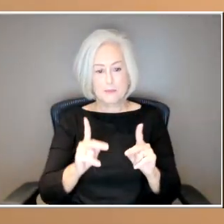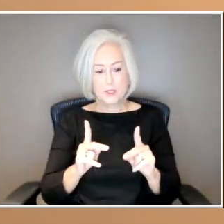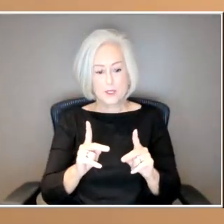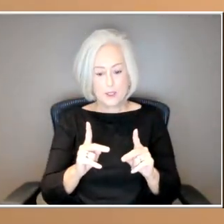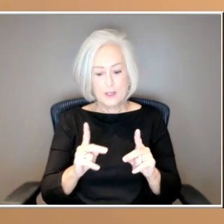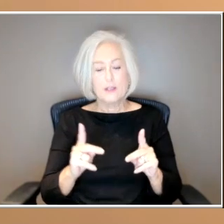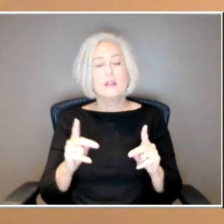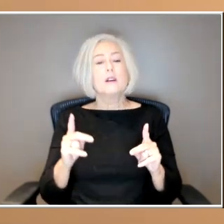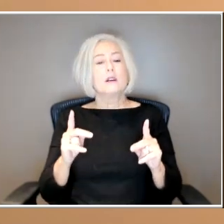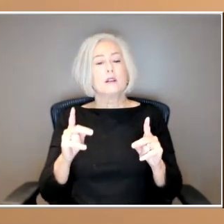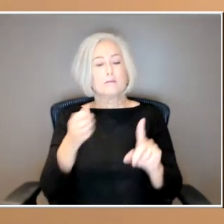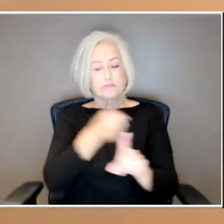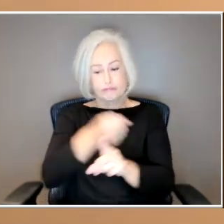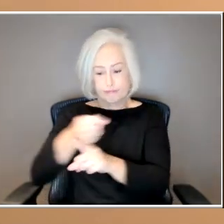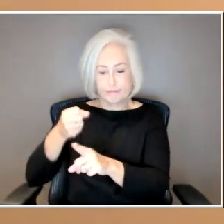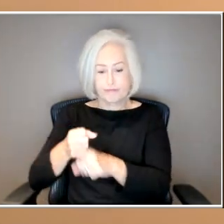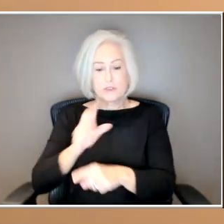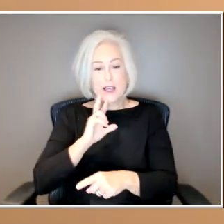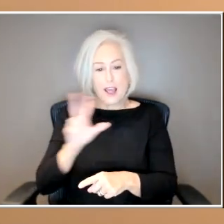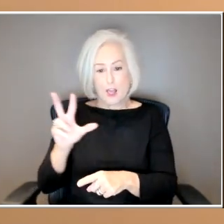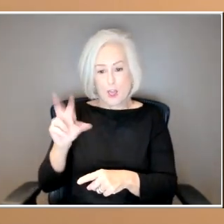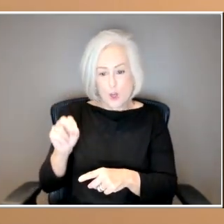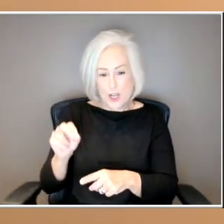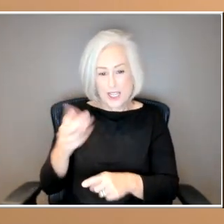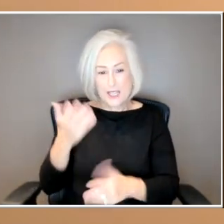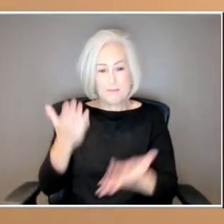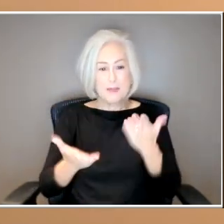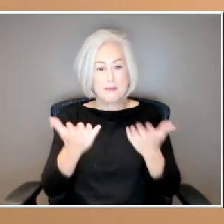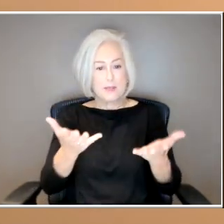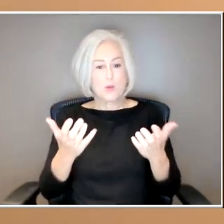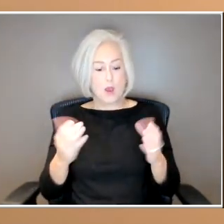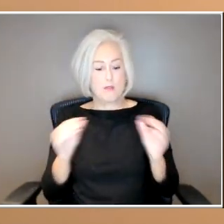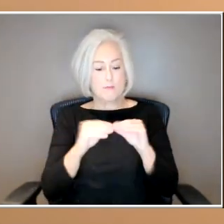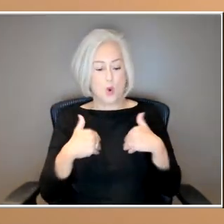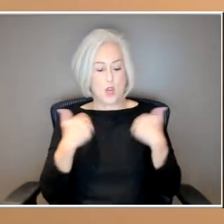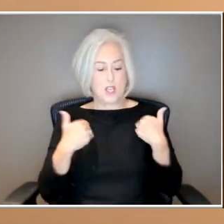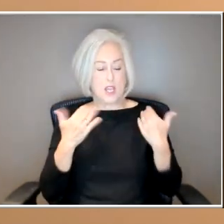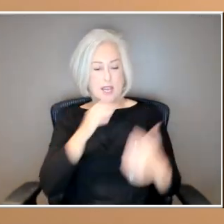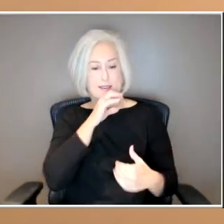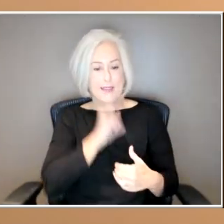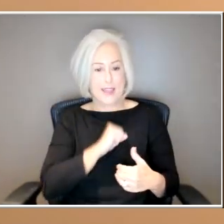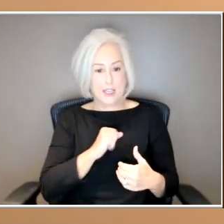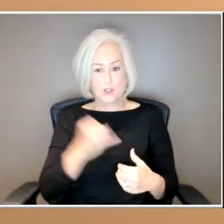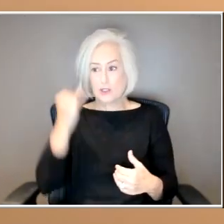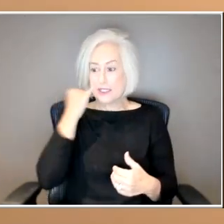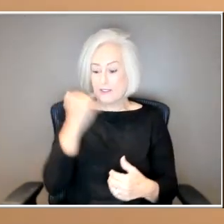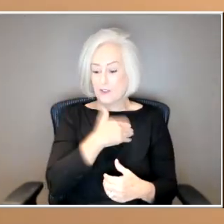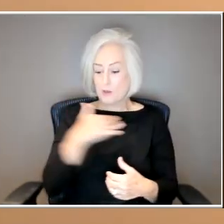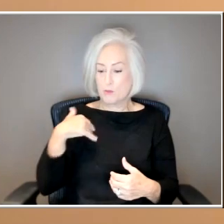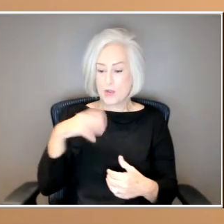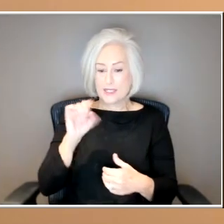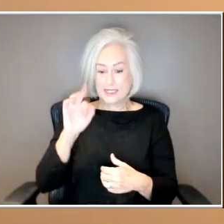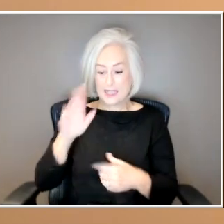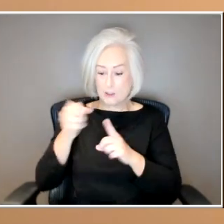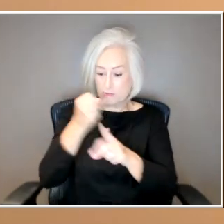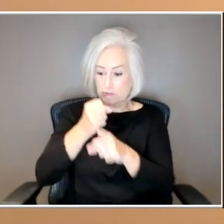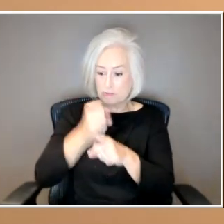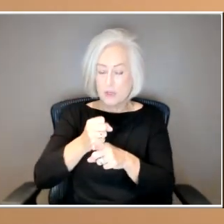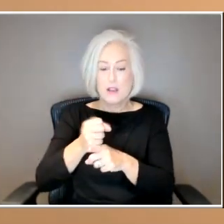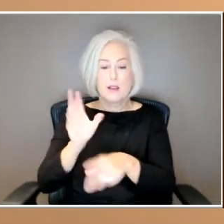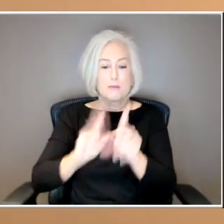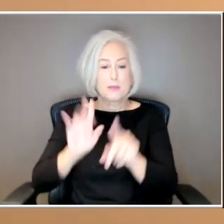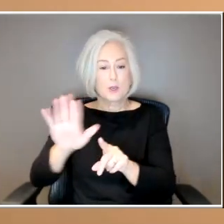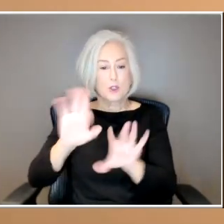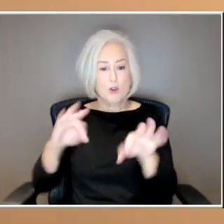want to consider doing at a younger age. If you have a lot of family members getting breast cancer in their 50s, maybe that's something you consider differently. But